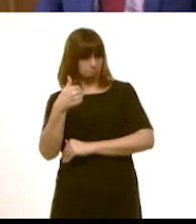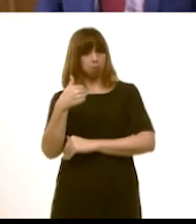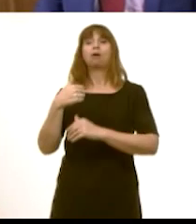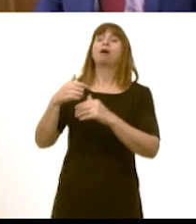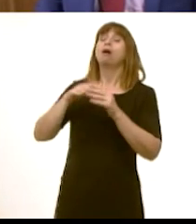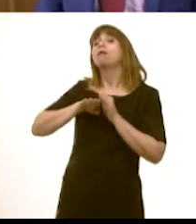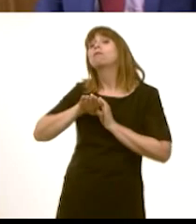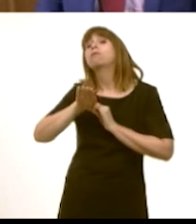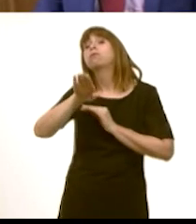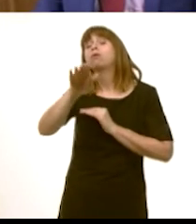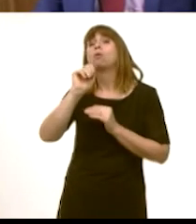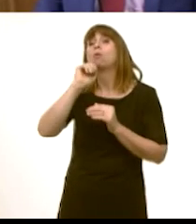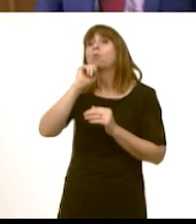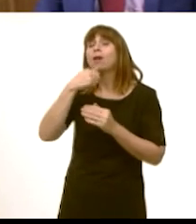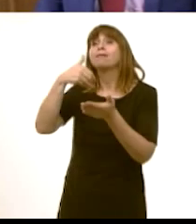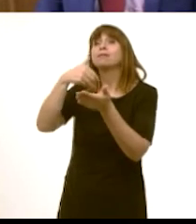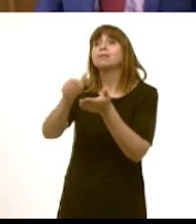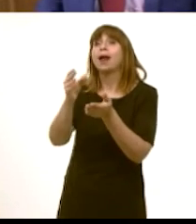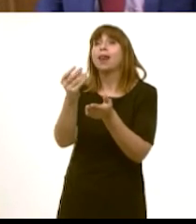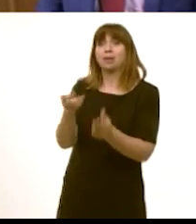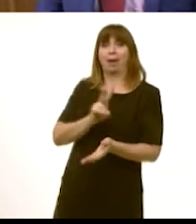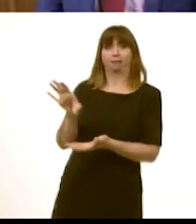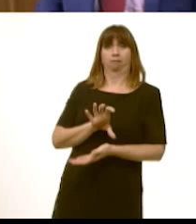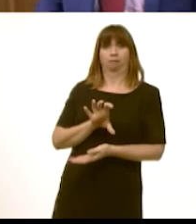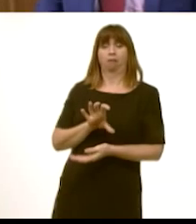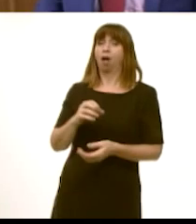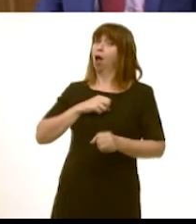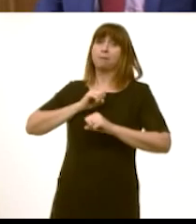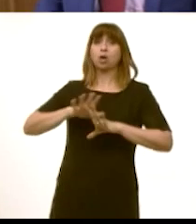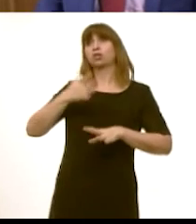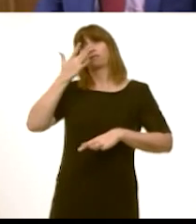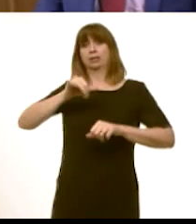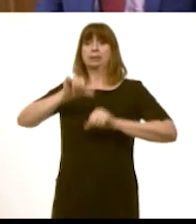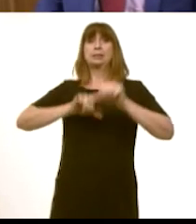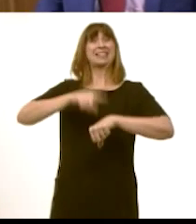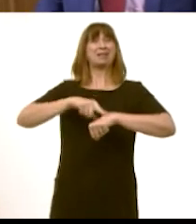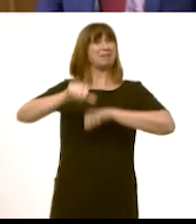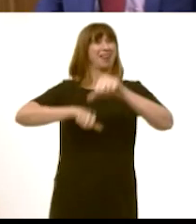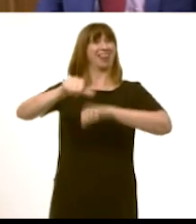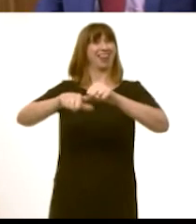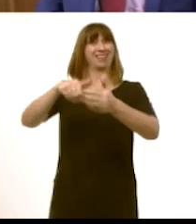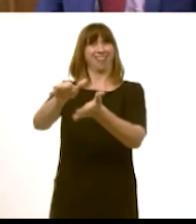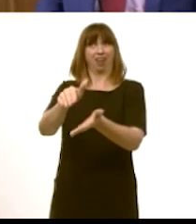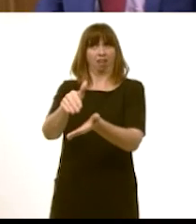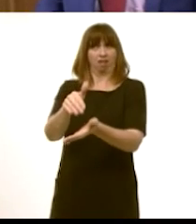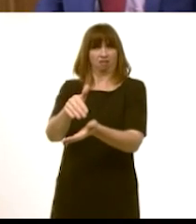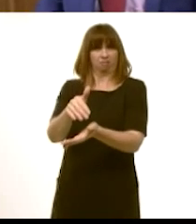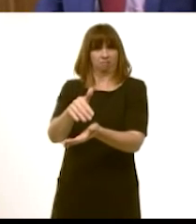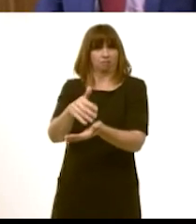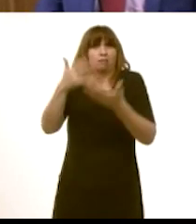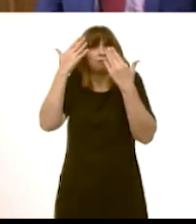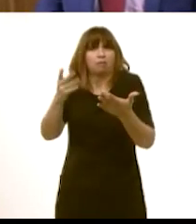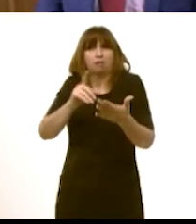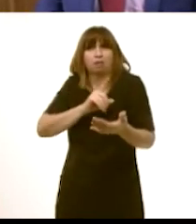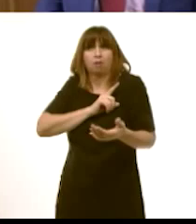look to recoup that money. What we will not do is put an artificial timetable on the sale of an airport that is now